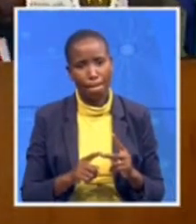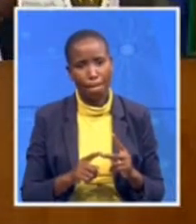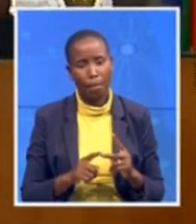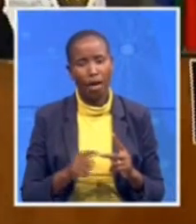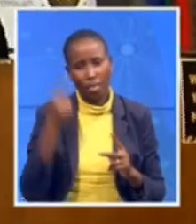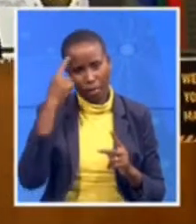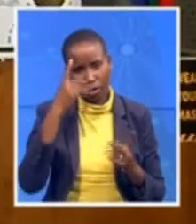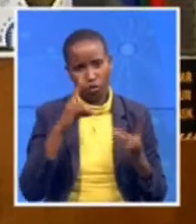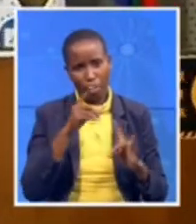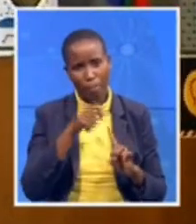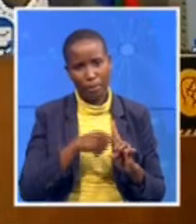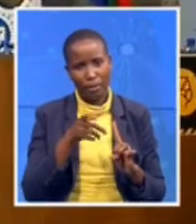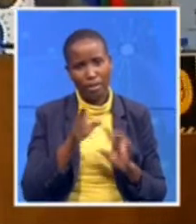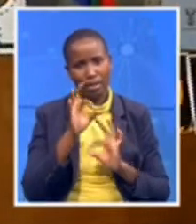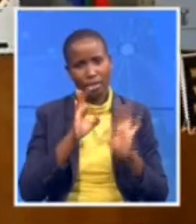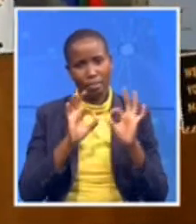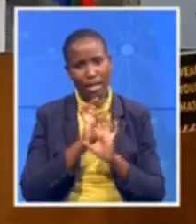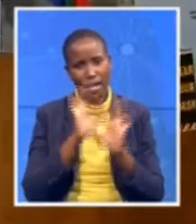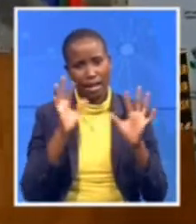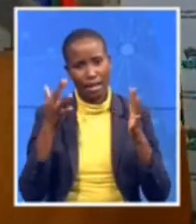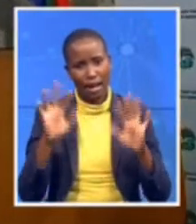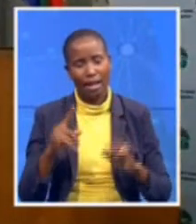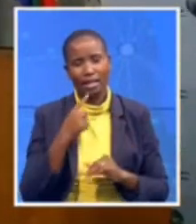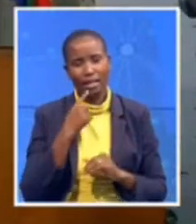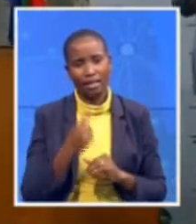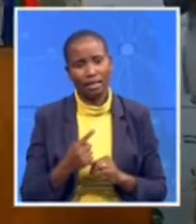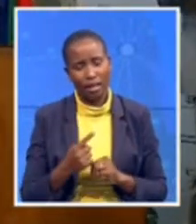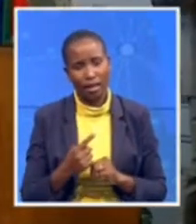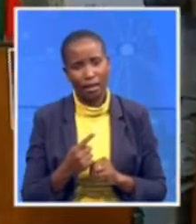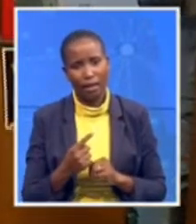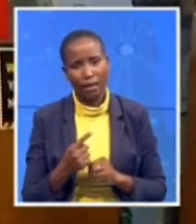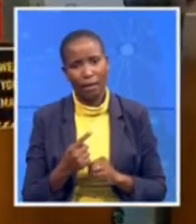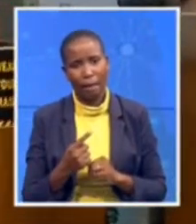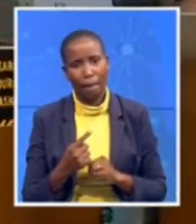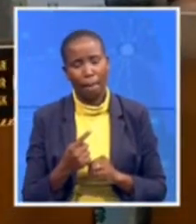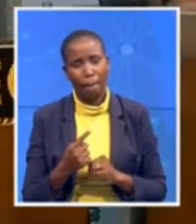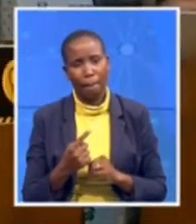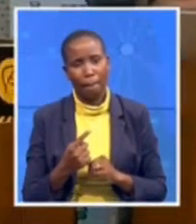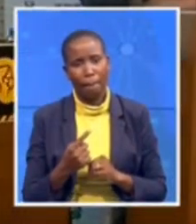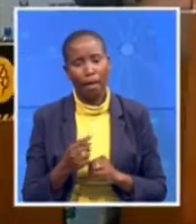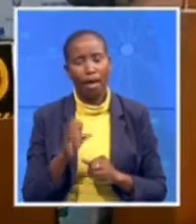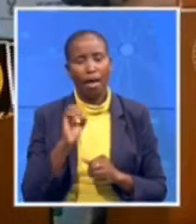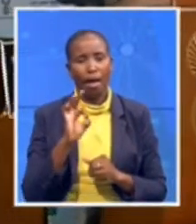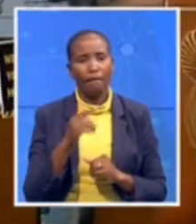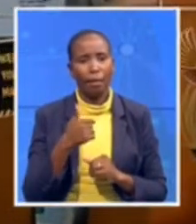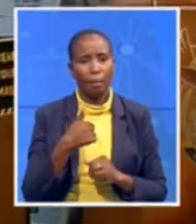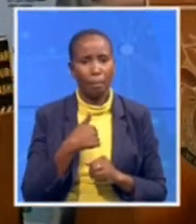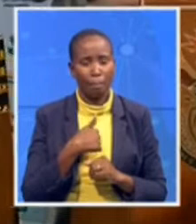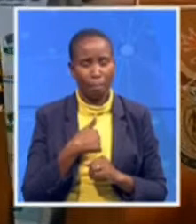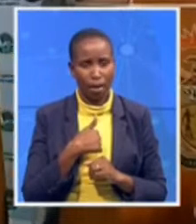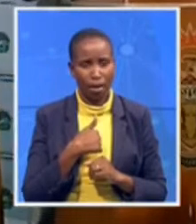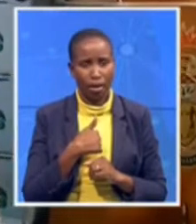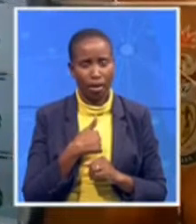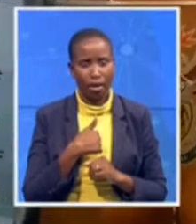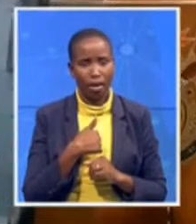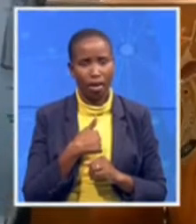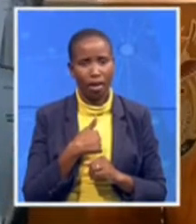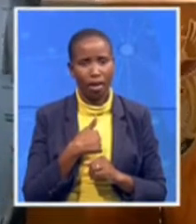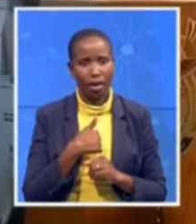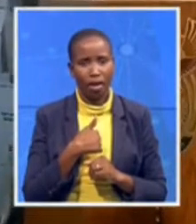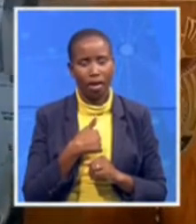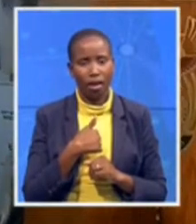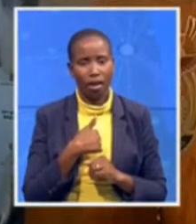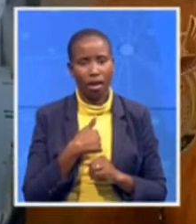that if you are not a commercial online distributor, you just want to post,